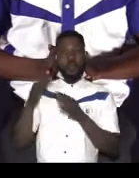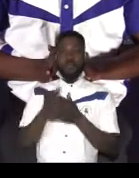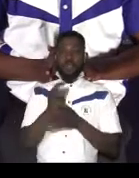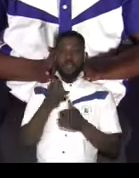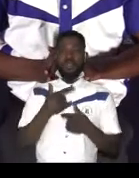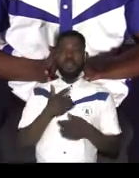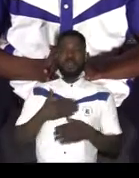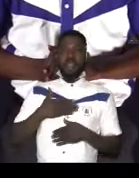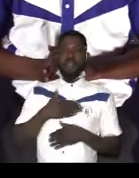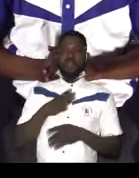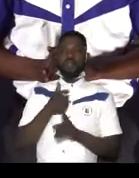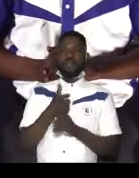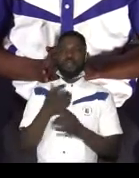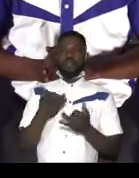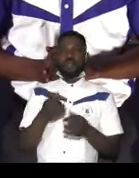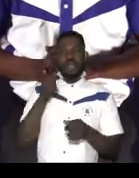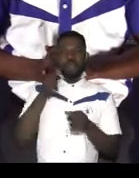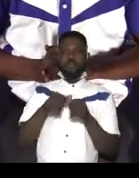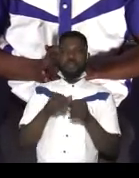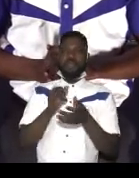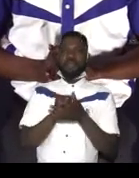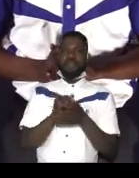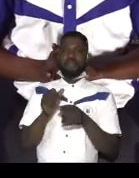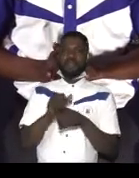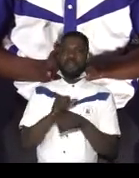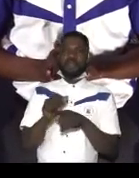yourselves too. Now remember that practice,